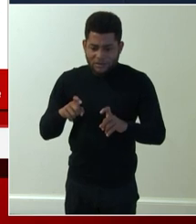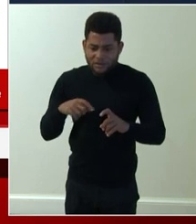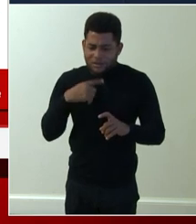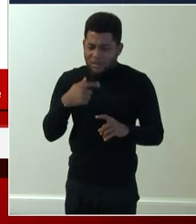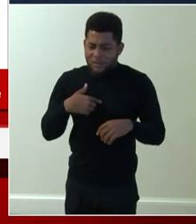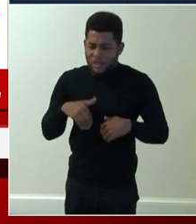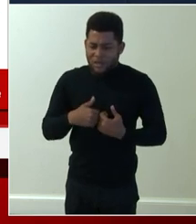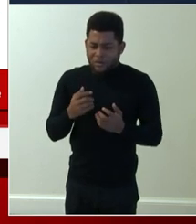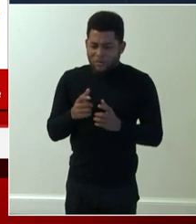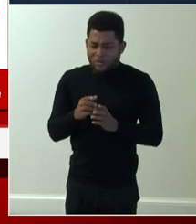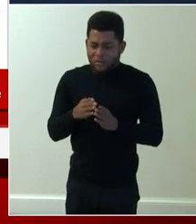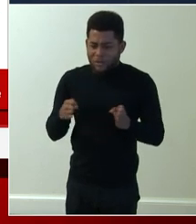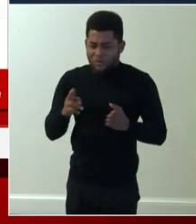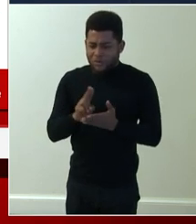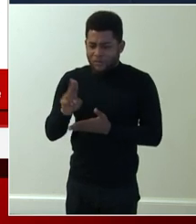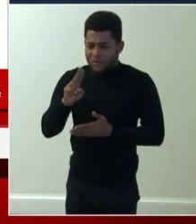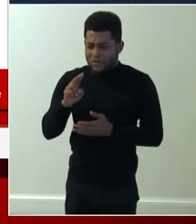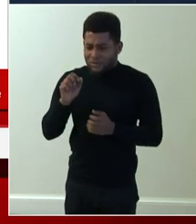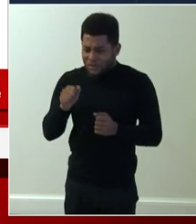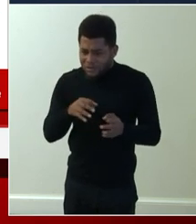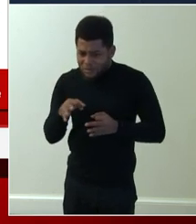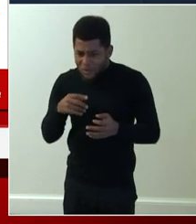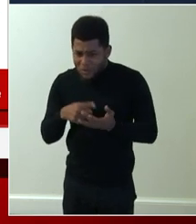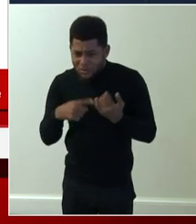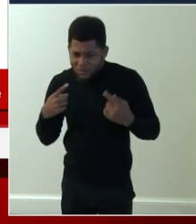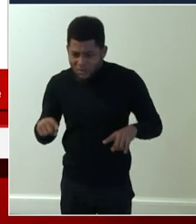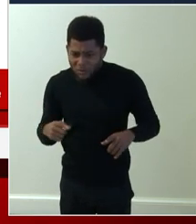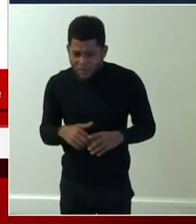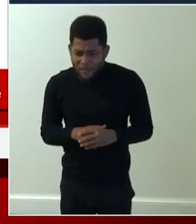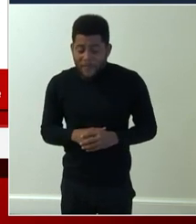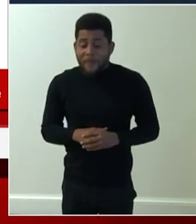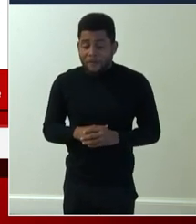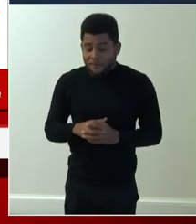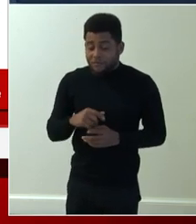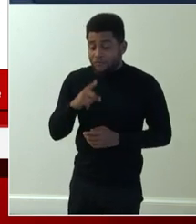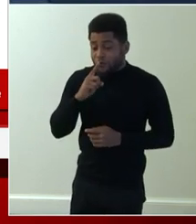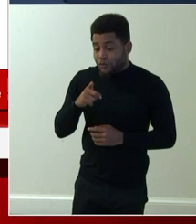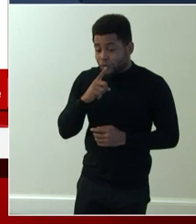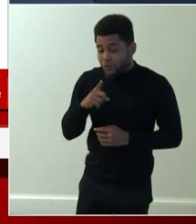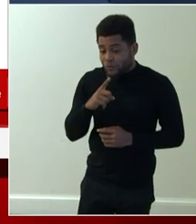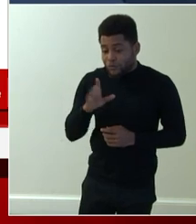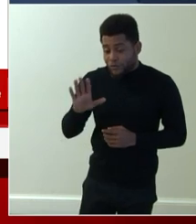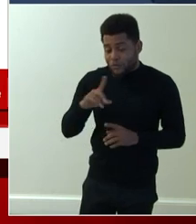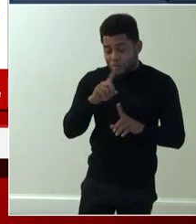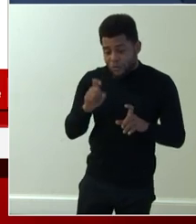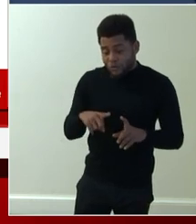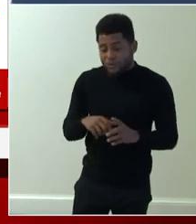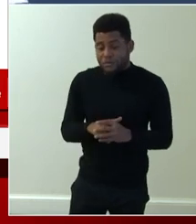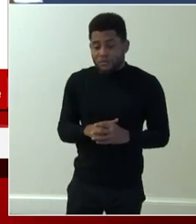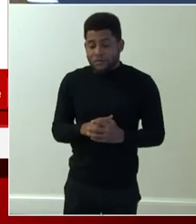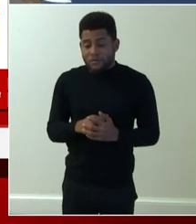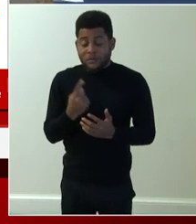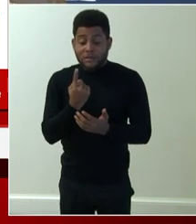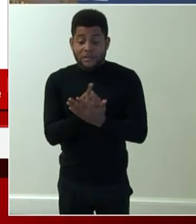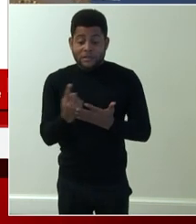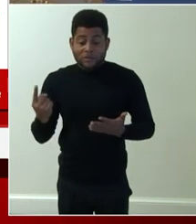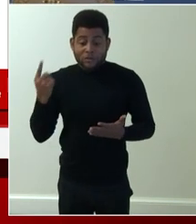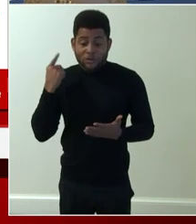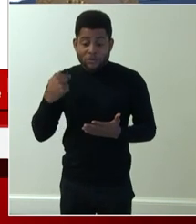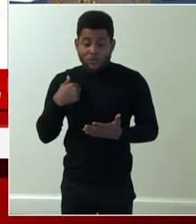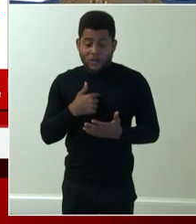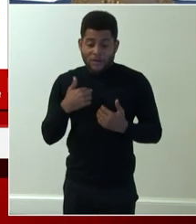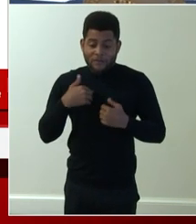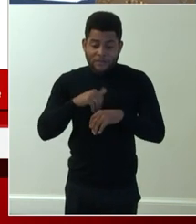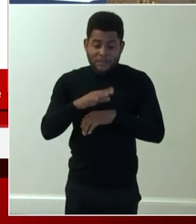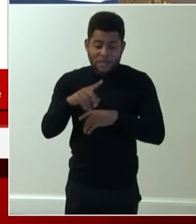universe is, what happened there? Sure. So it's a great question. So last week we did notify about 1,200